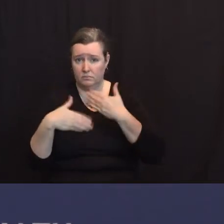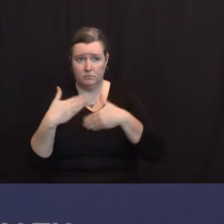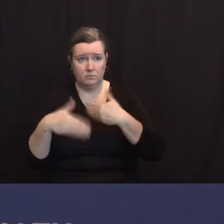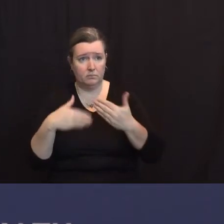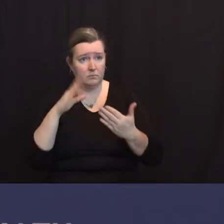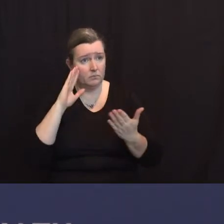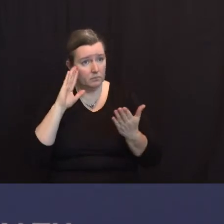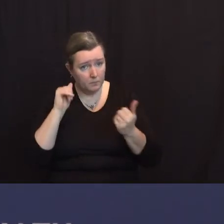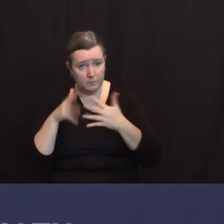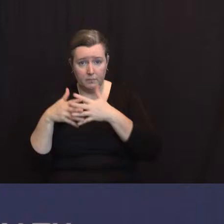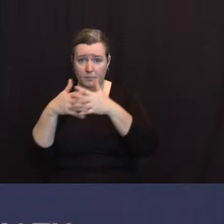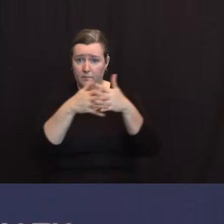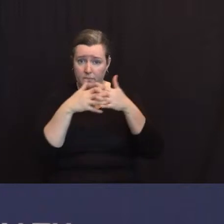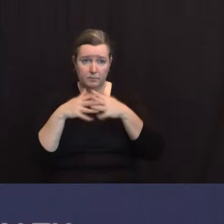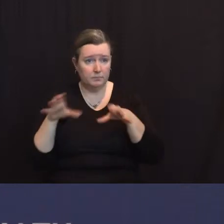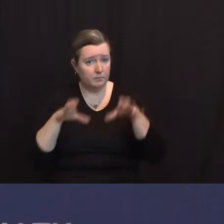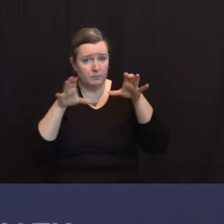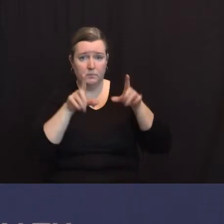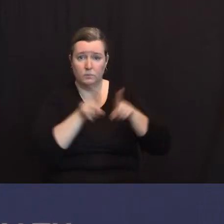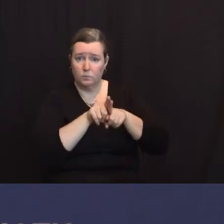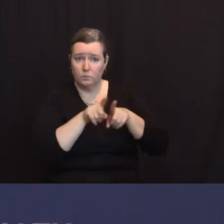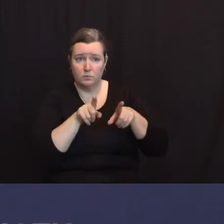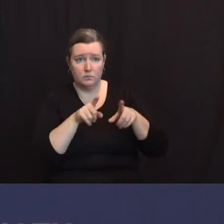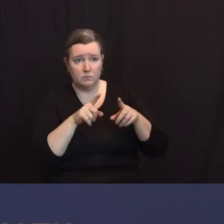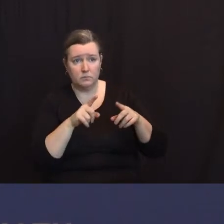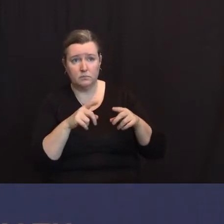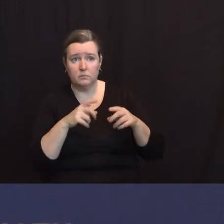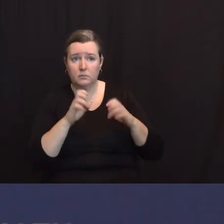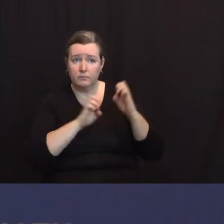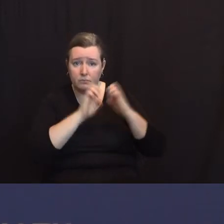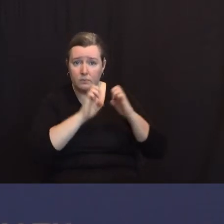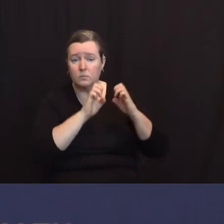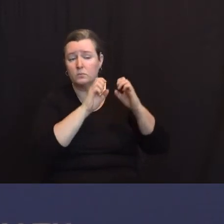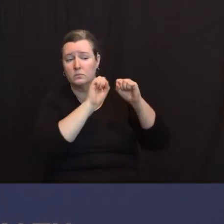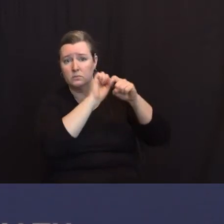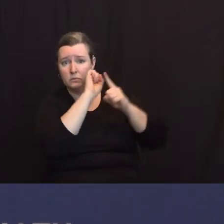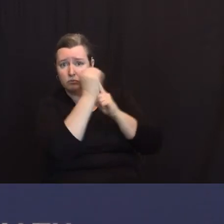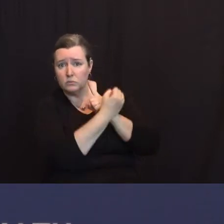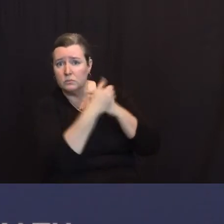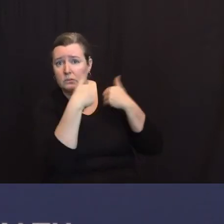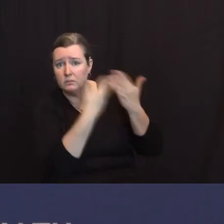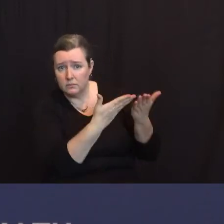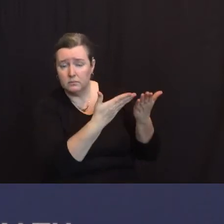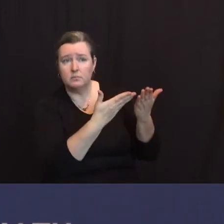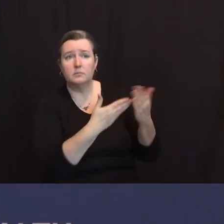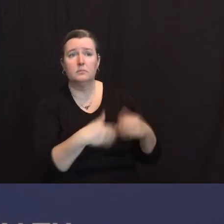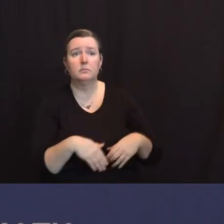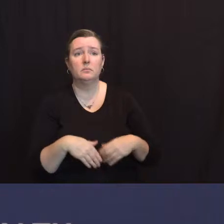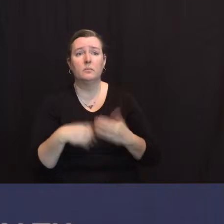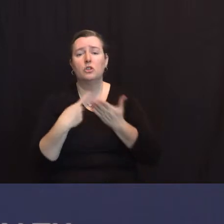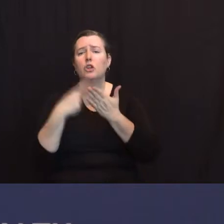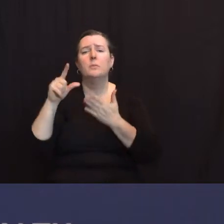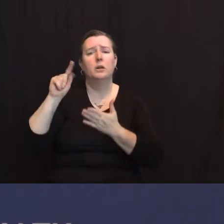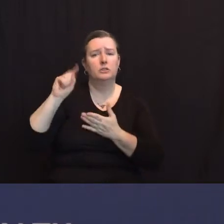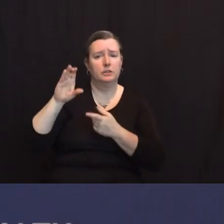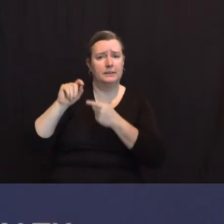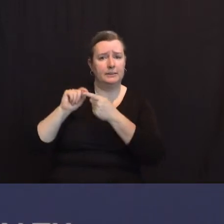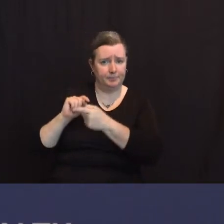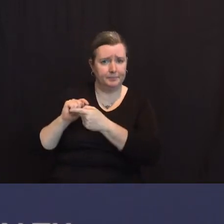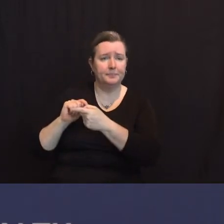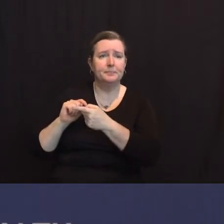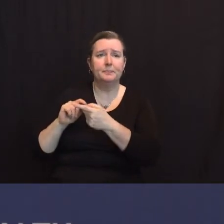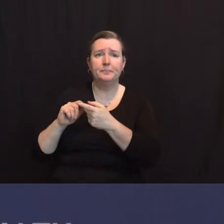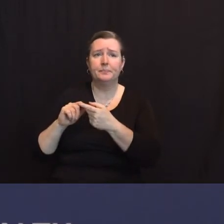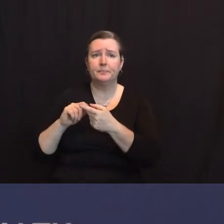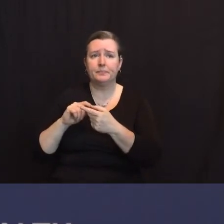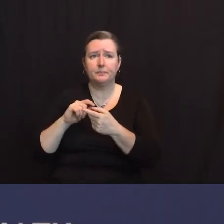with long-term care. And I would just say, listen, we got clobbered in long-term care. I think every American state